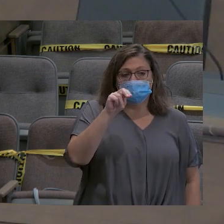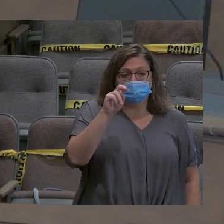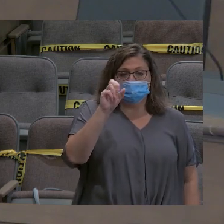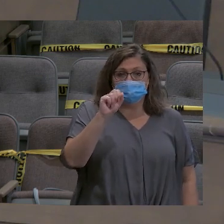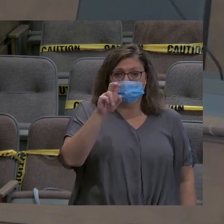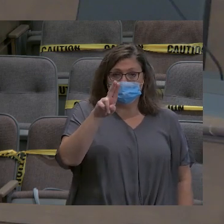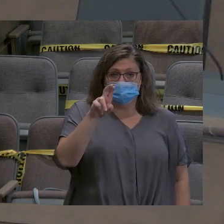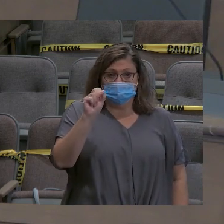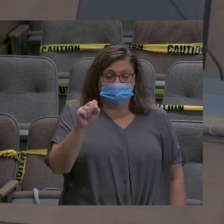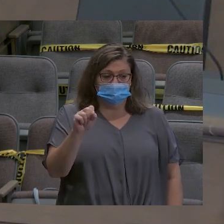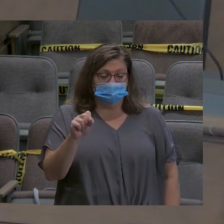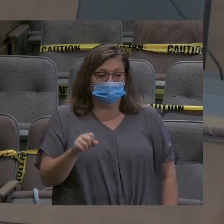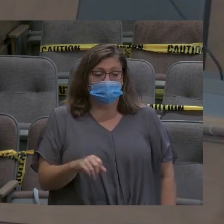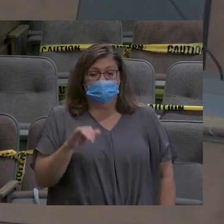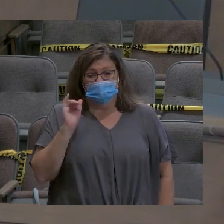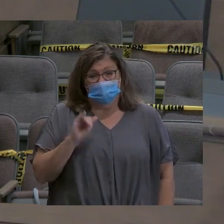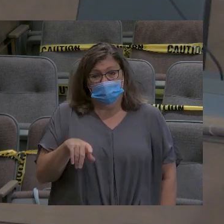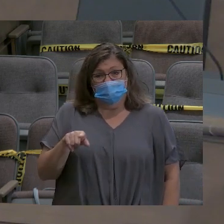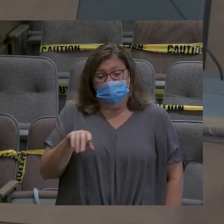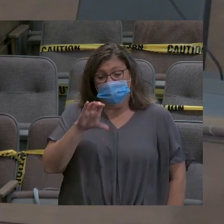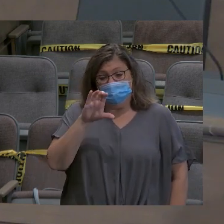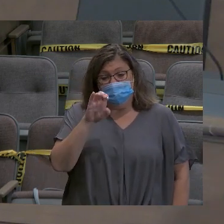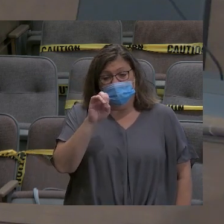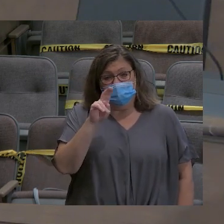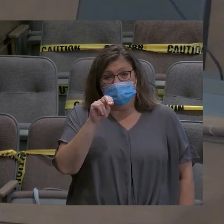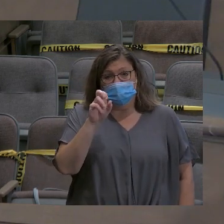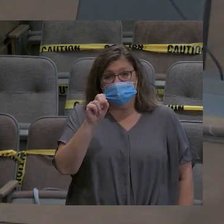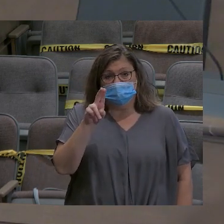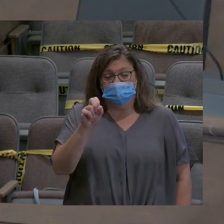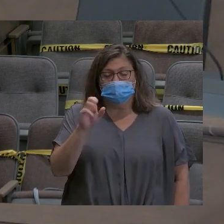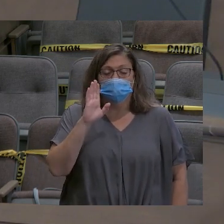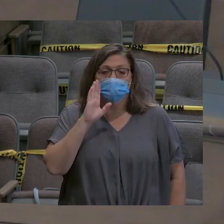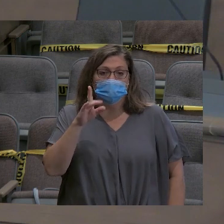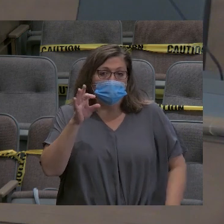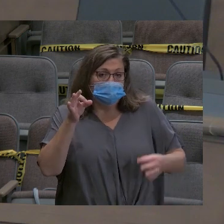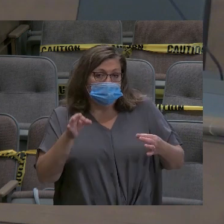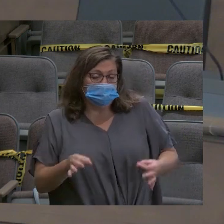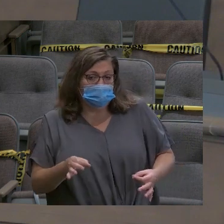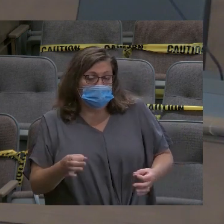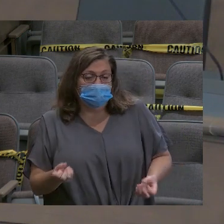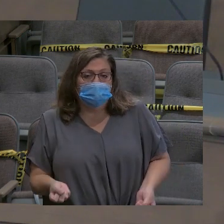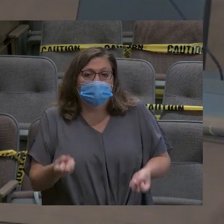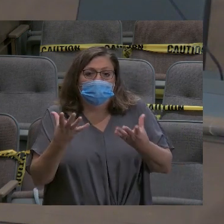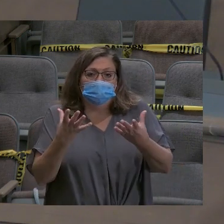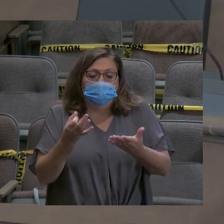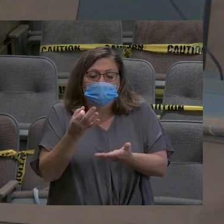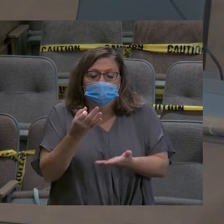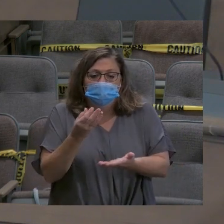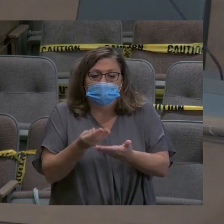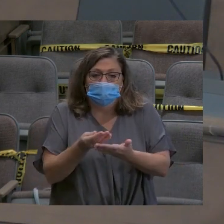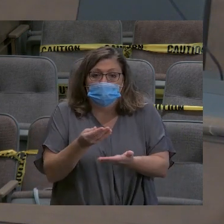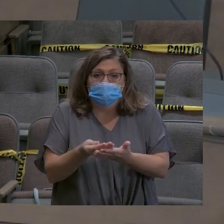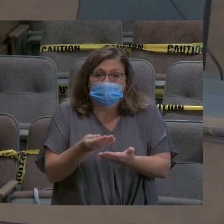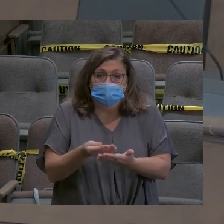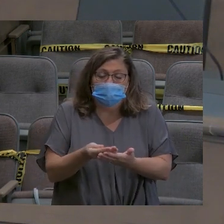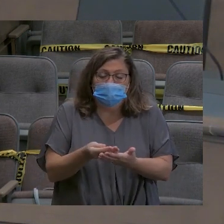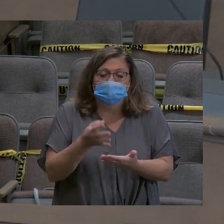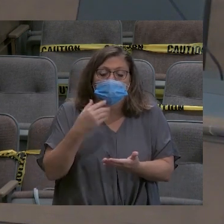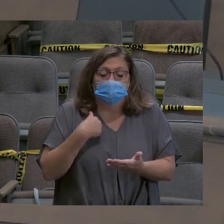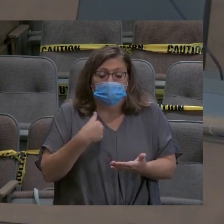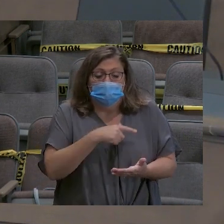The census is going to determine how much funding local communities get for health